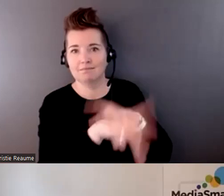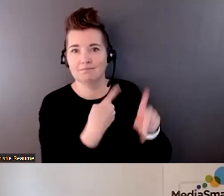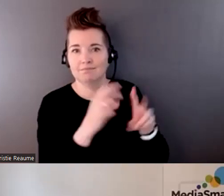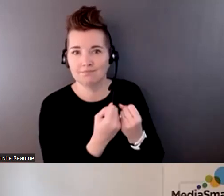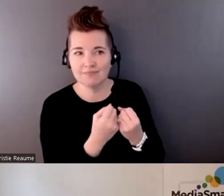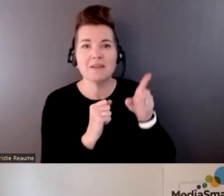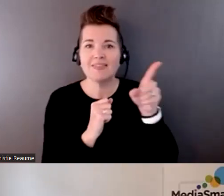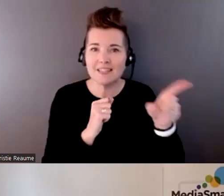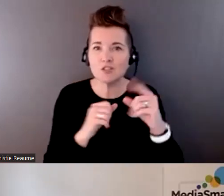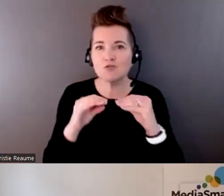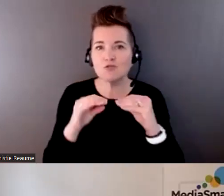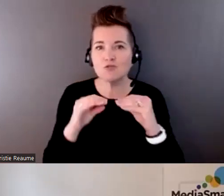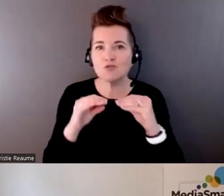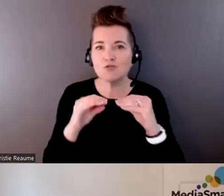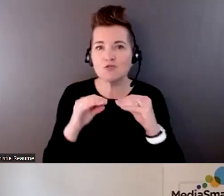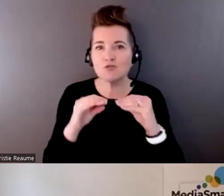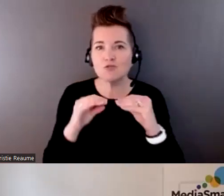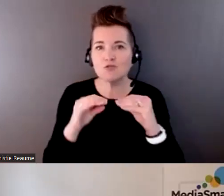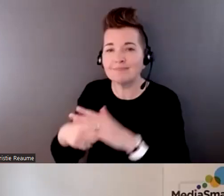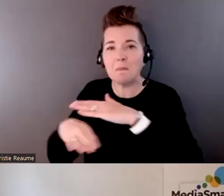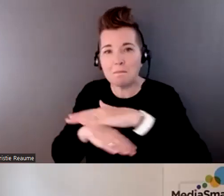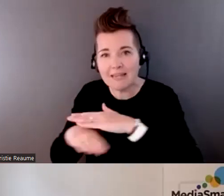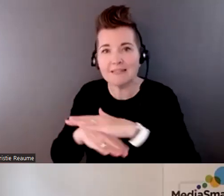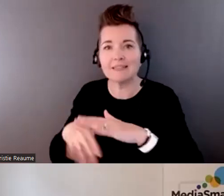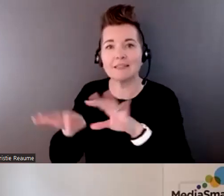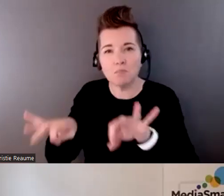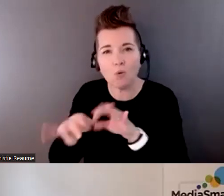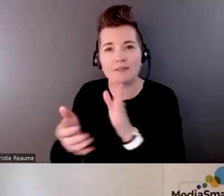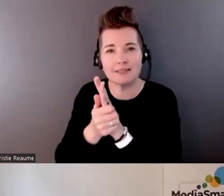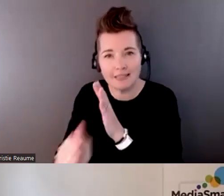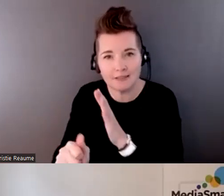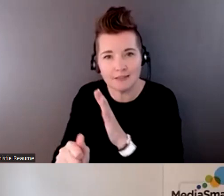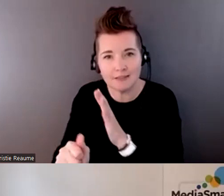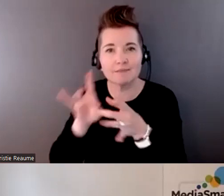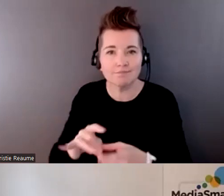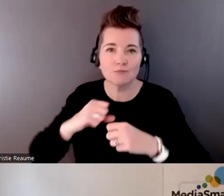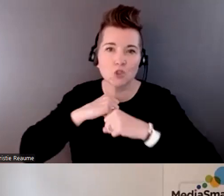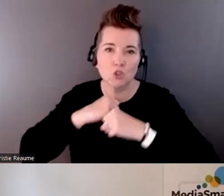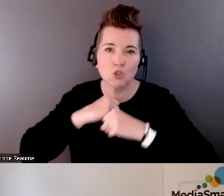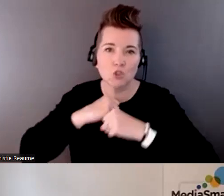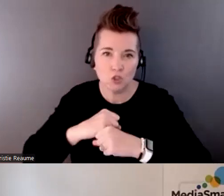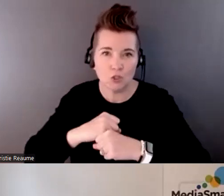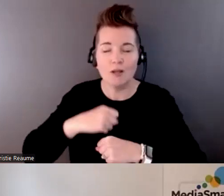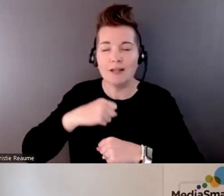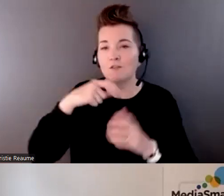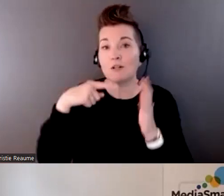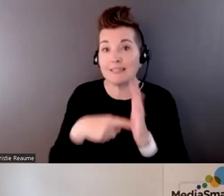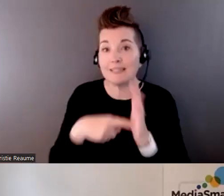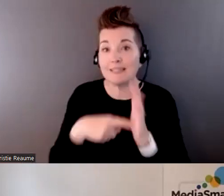critical competencies I mentioned earlier that are key to digital literacy so things like Miss and disinformation